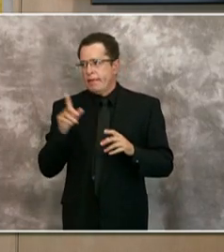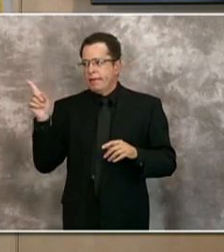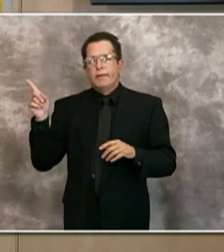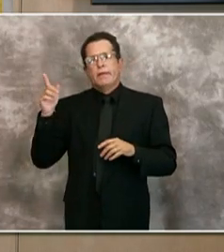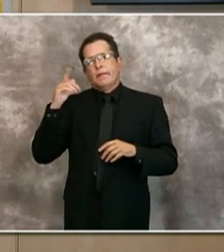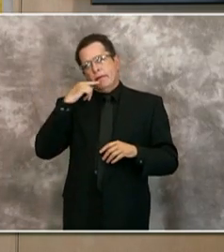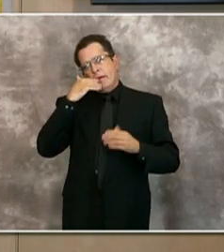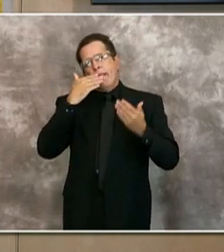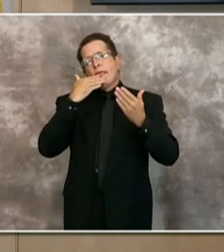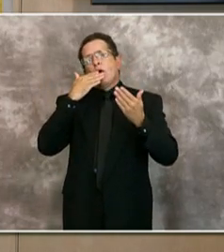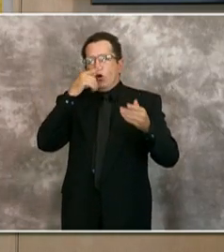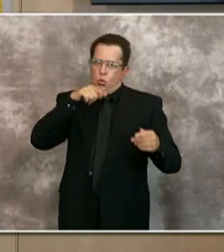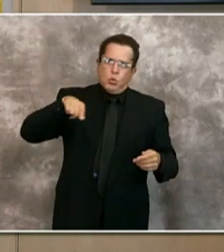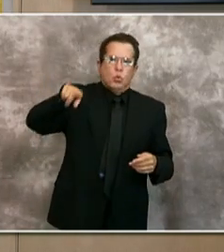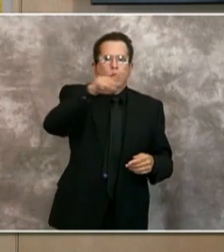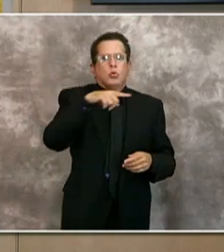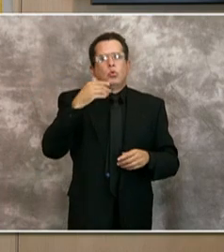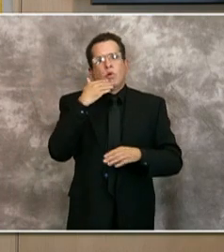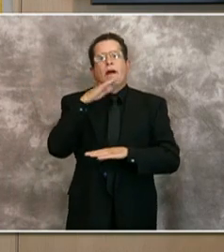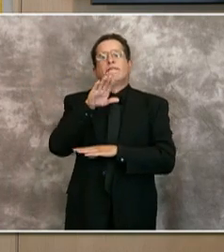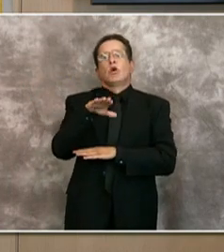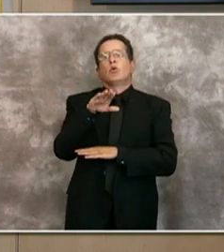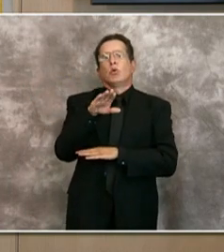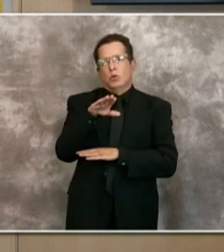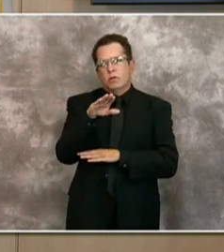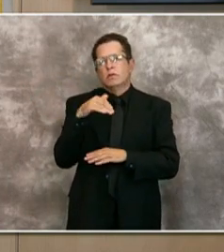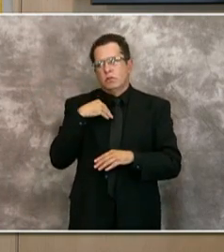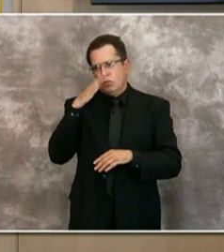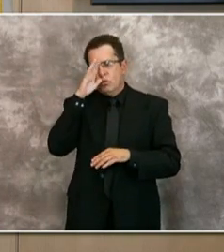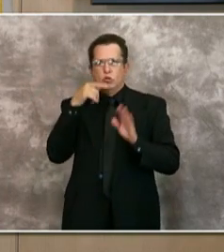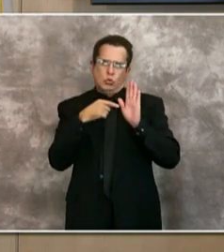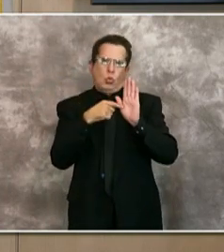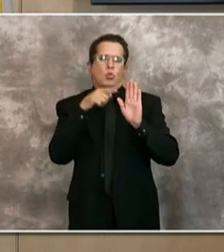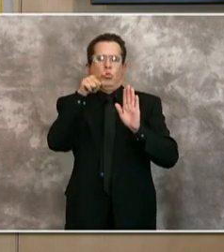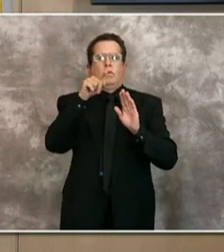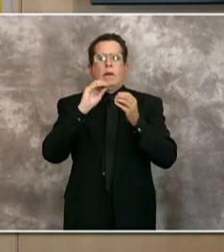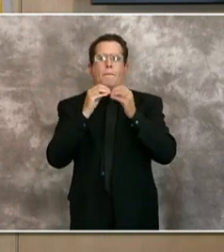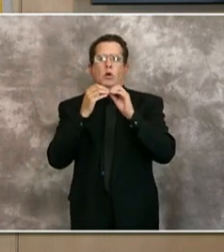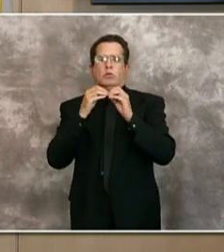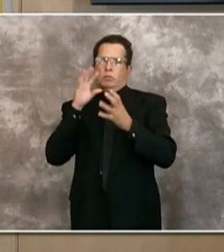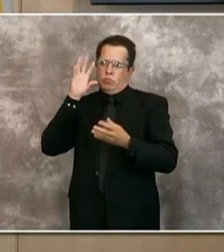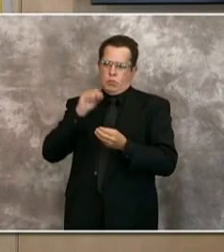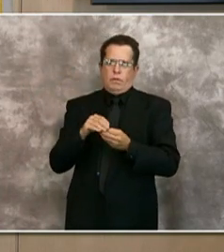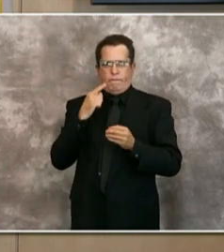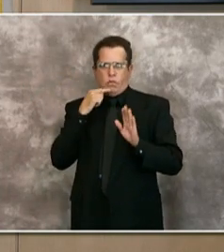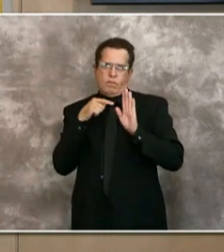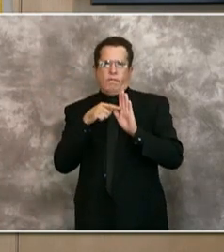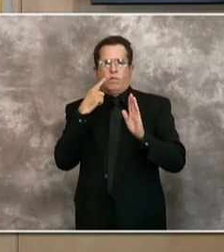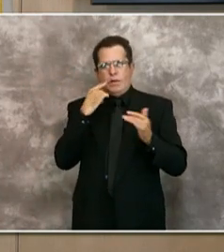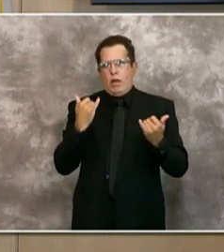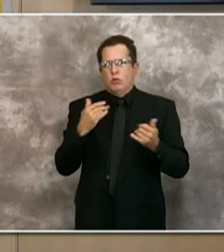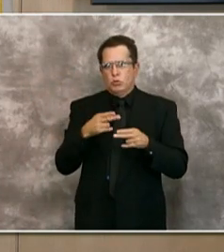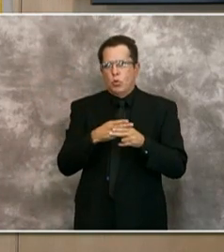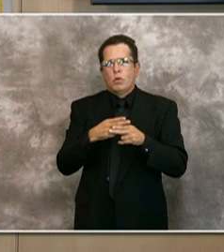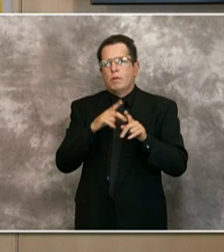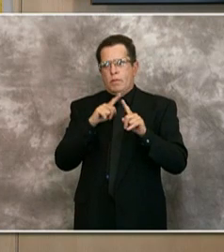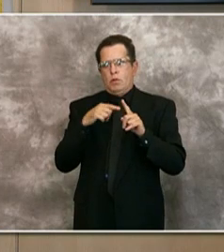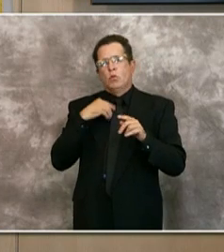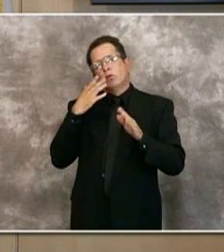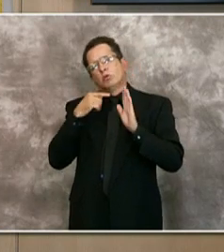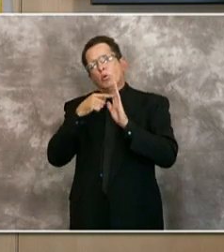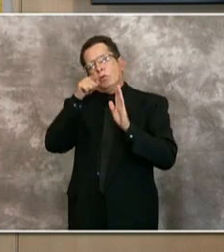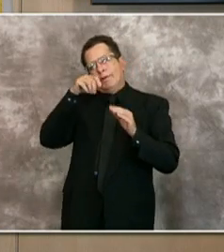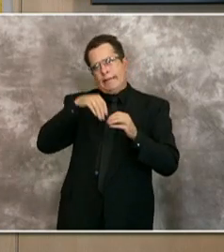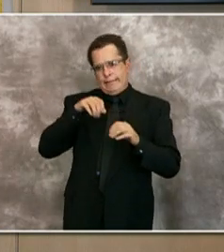Thank you, and good afternoon. We will get to an update on the numbers in just a minute. But our numbers in San Diego County related to